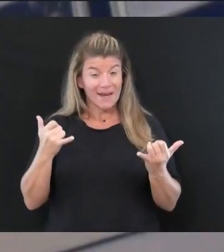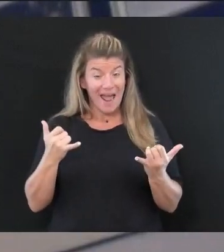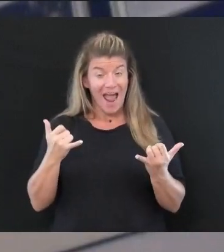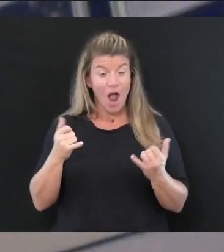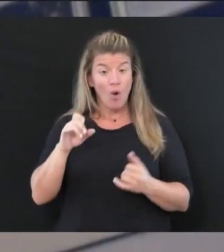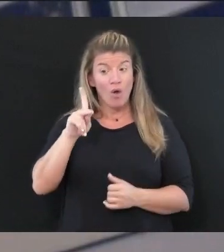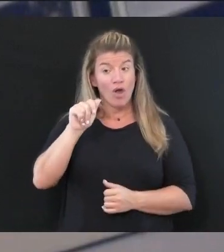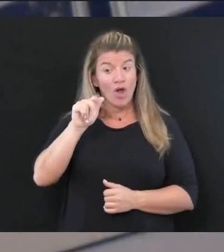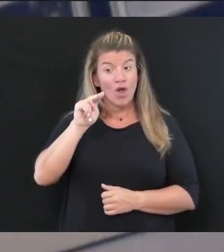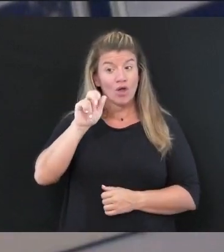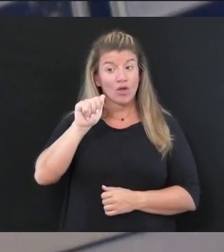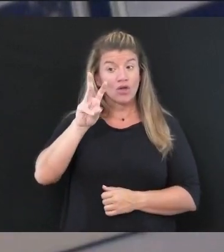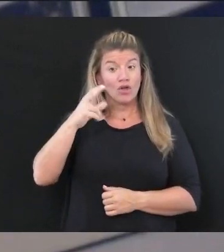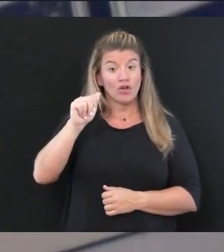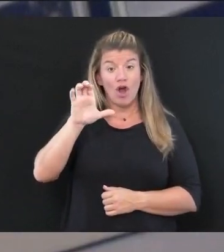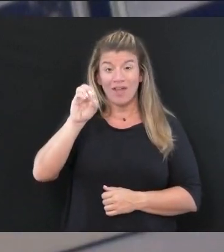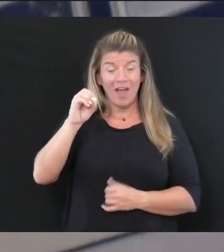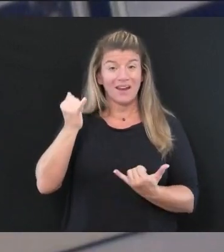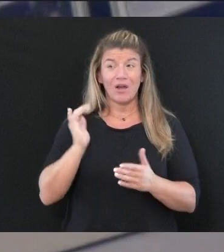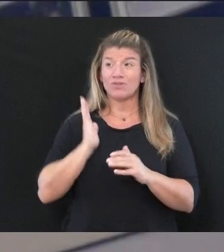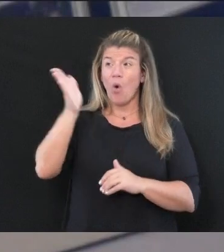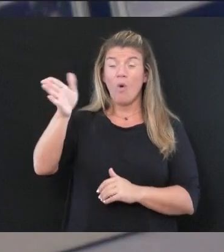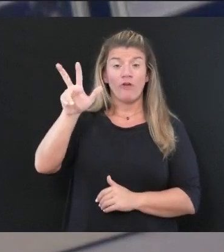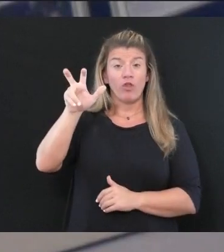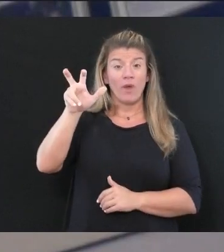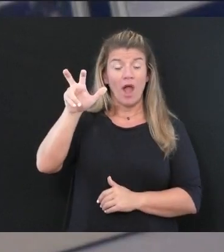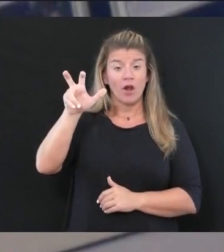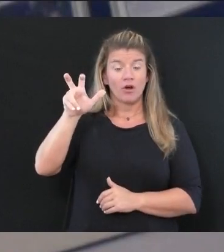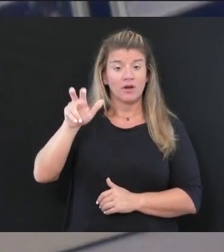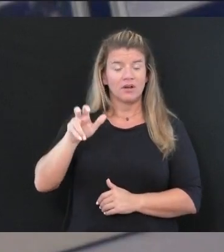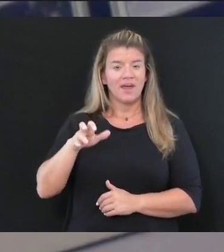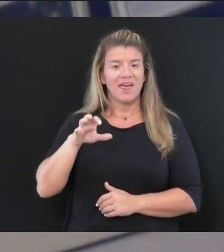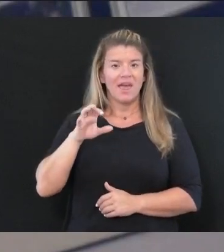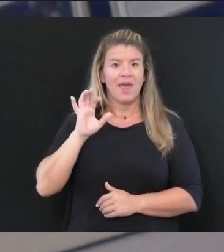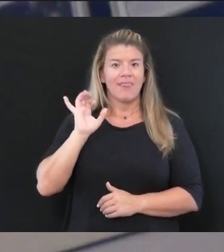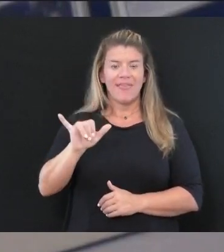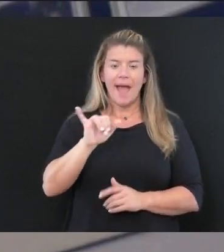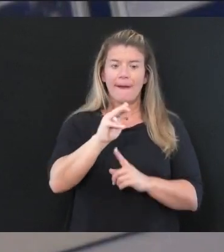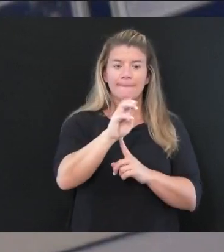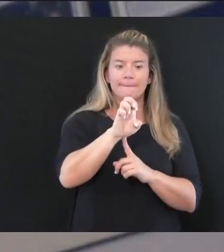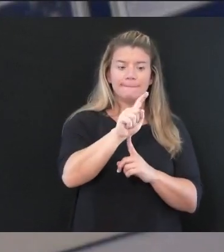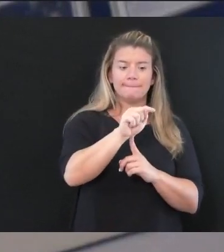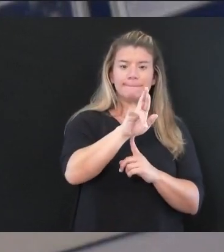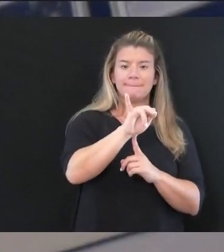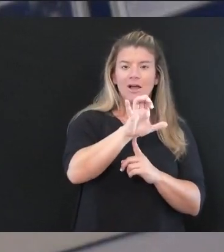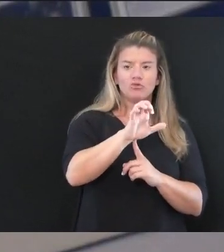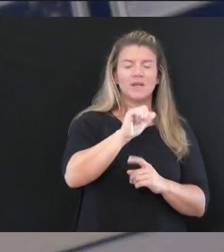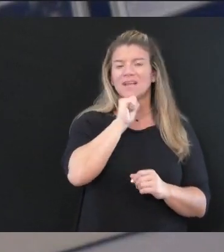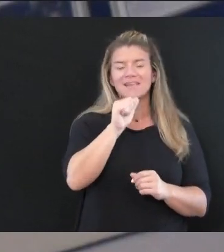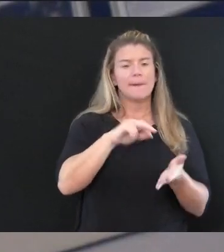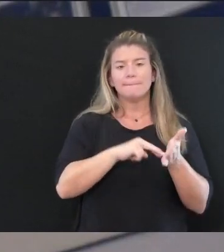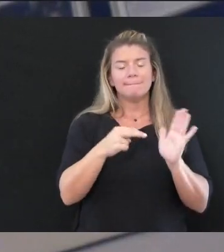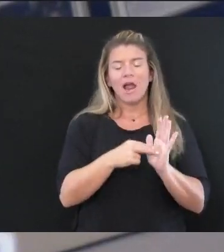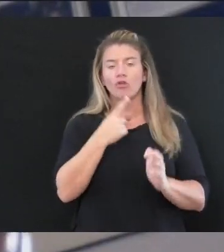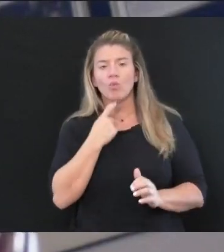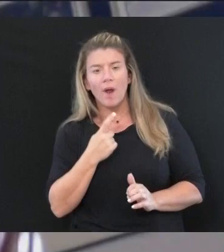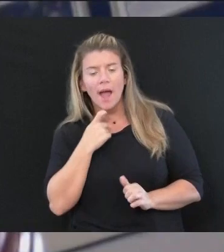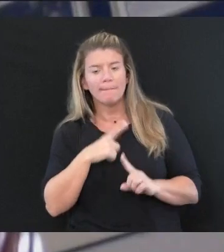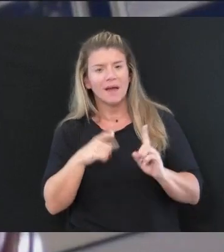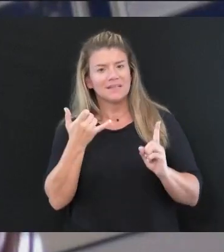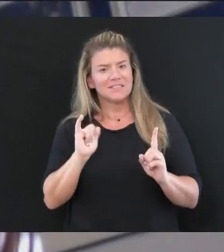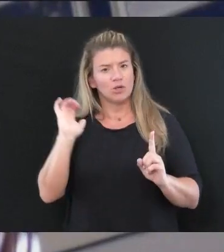active cases, which I think by this metric wouldn't make them red, but that sounds like a lot of cases. Could you just explain that for me,